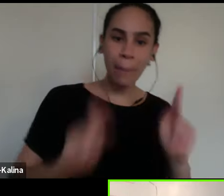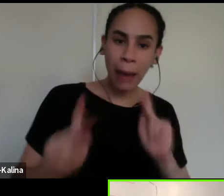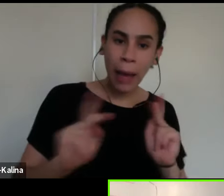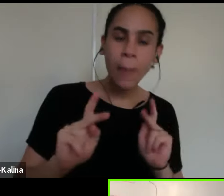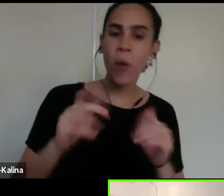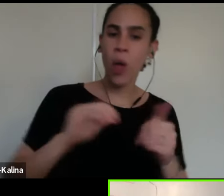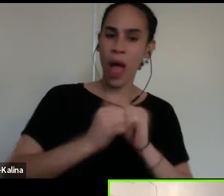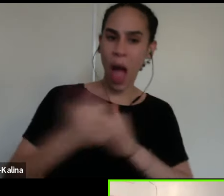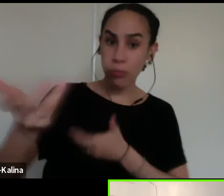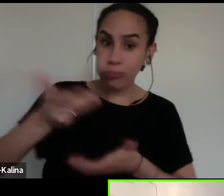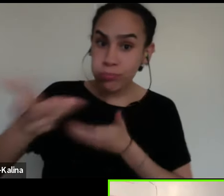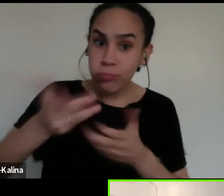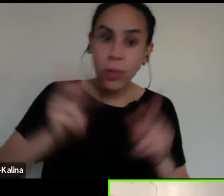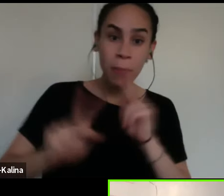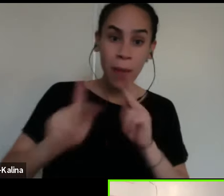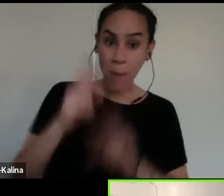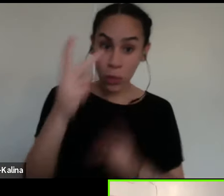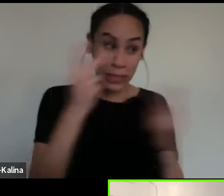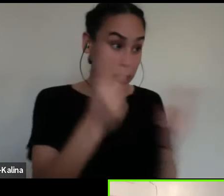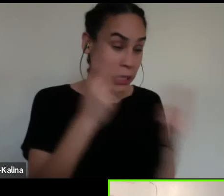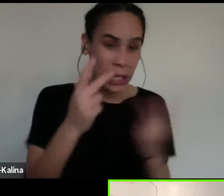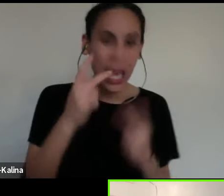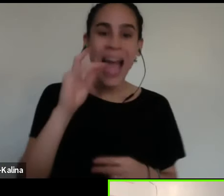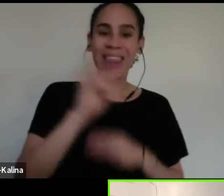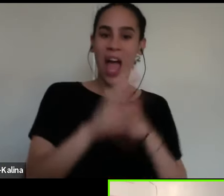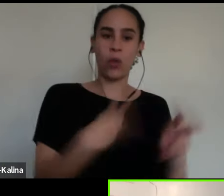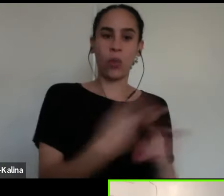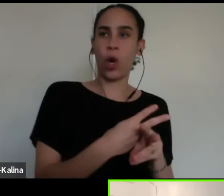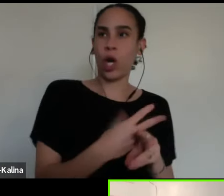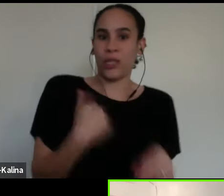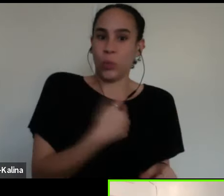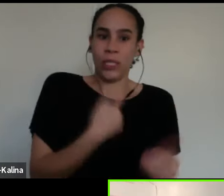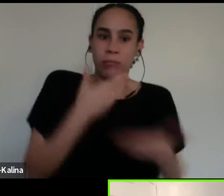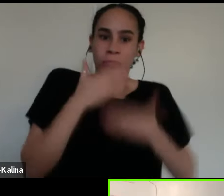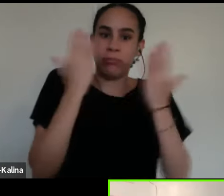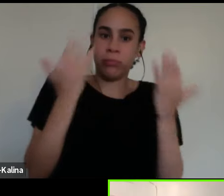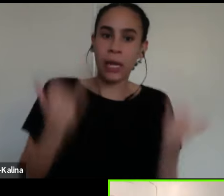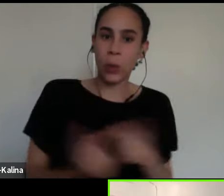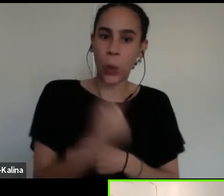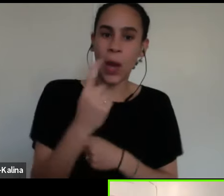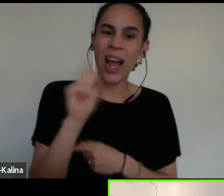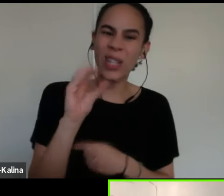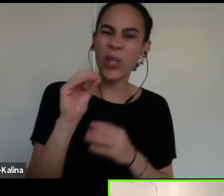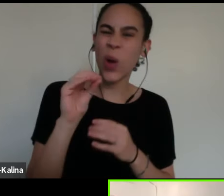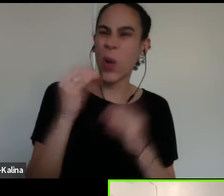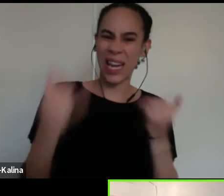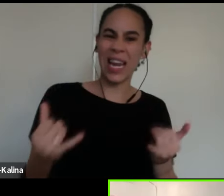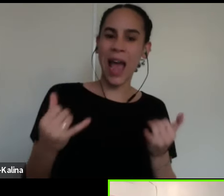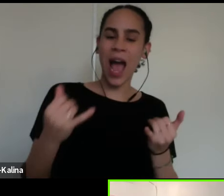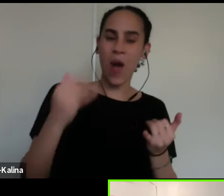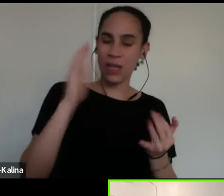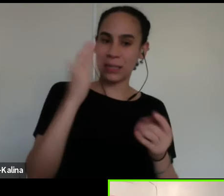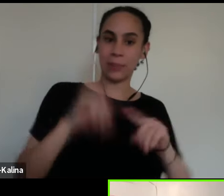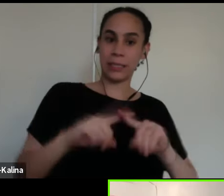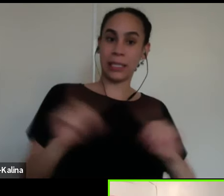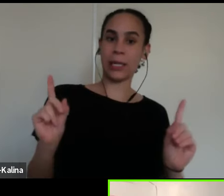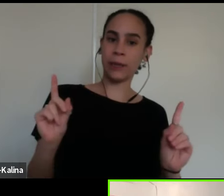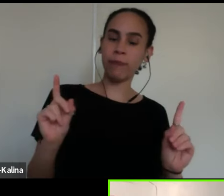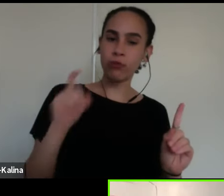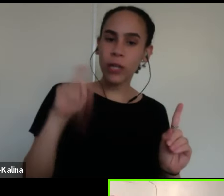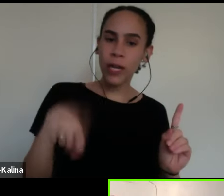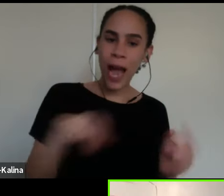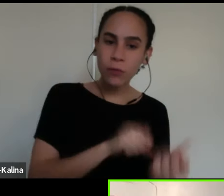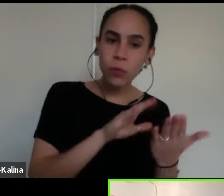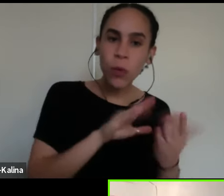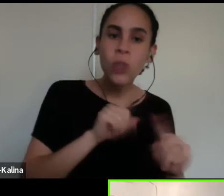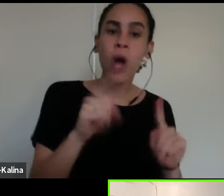interacting. That is a world that we don't live in today. So we have to live it out differently. But one of the most